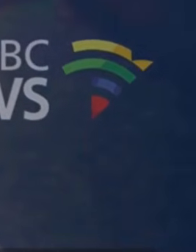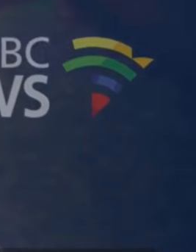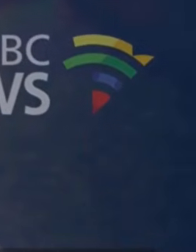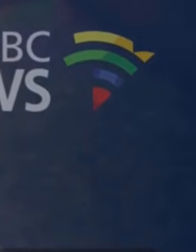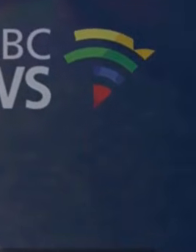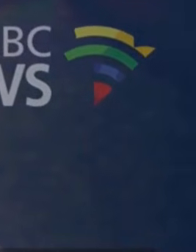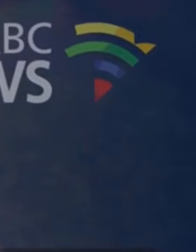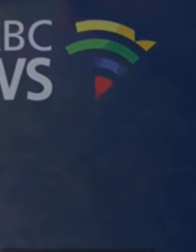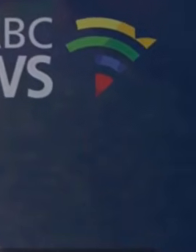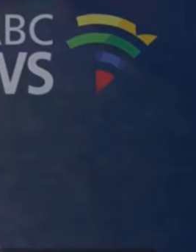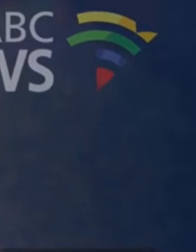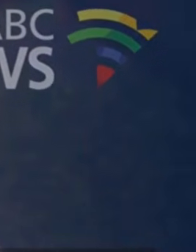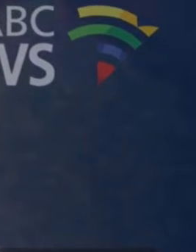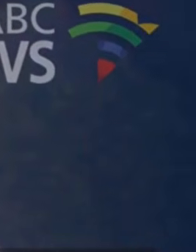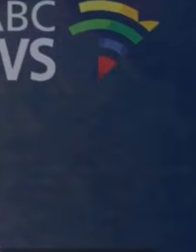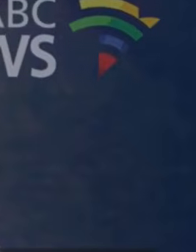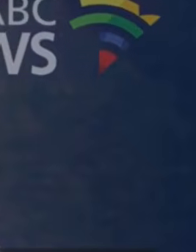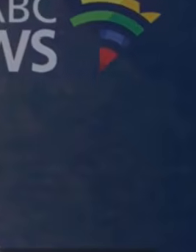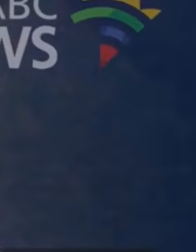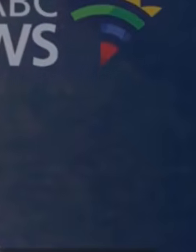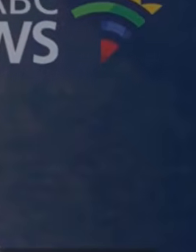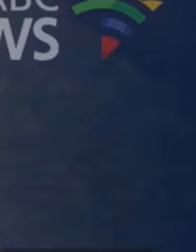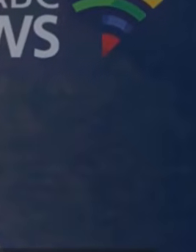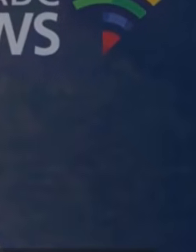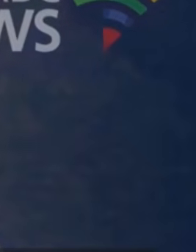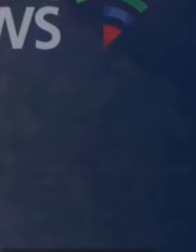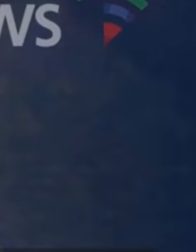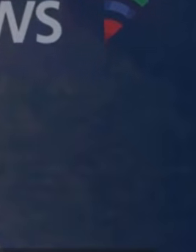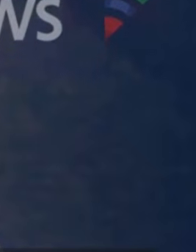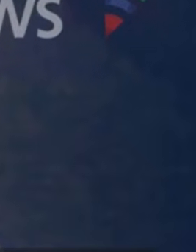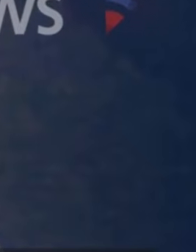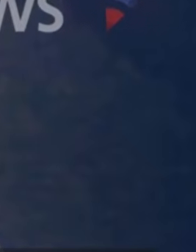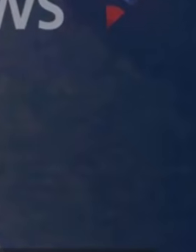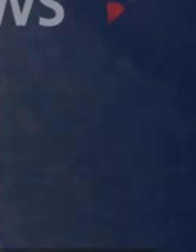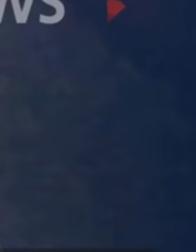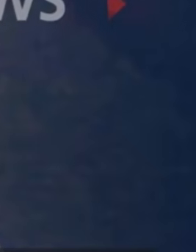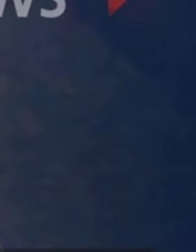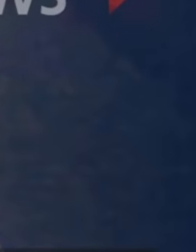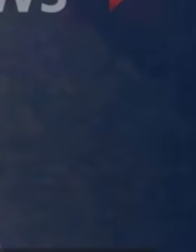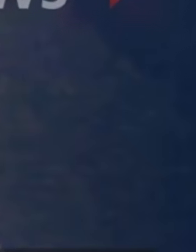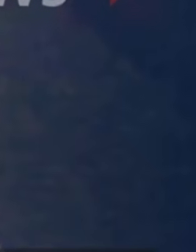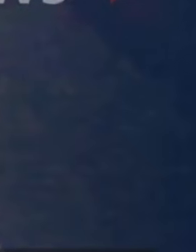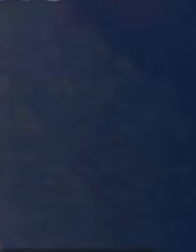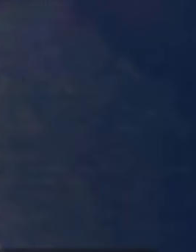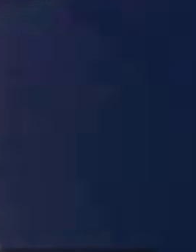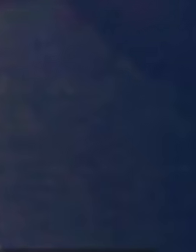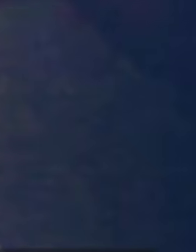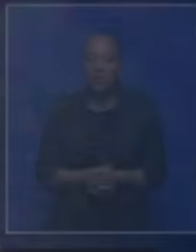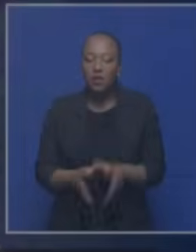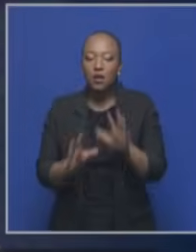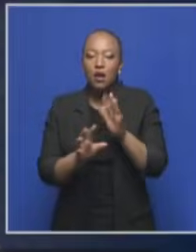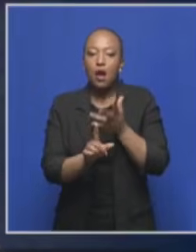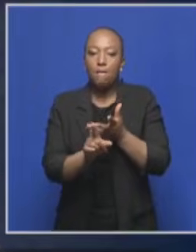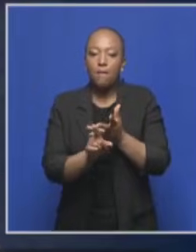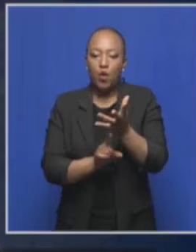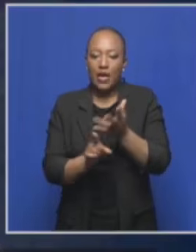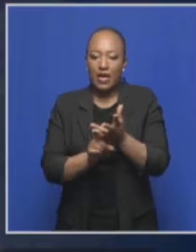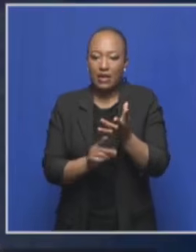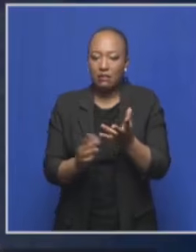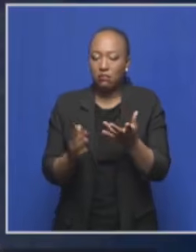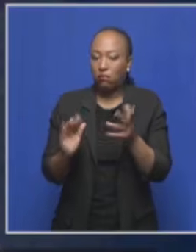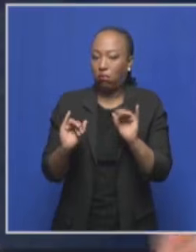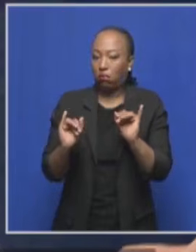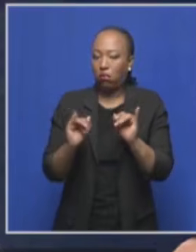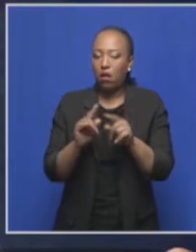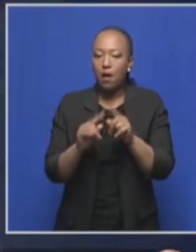to mind. And bullying is such an intense topic, right? So just to try and put it together in a children's book in a way that would understand, I had